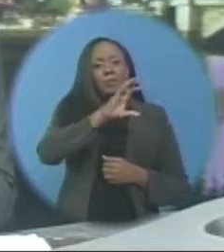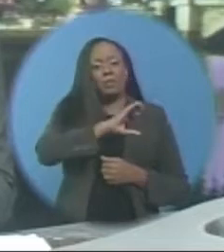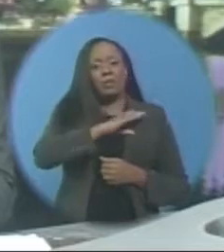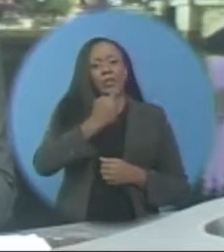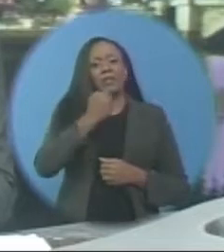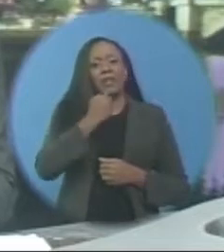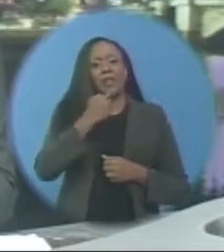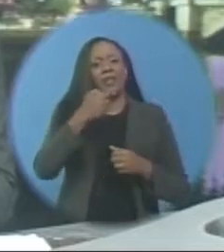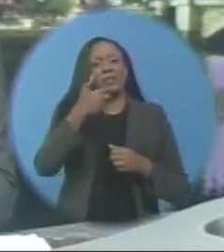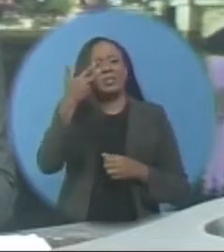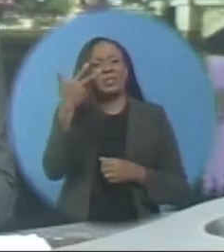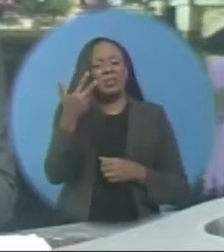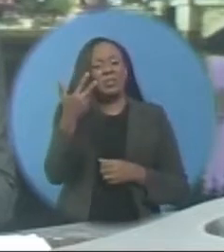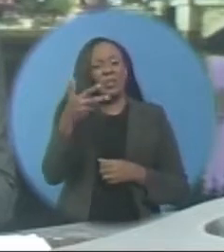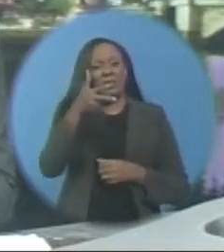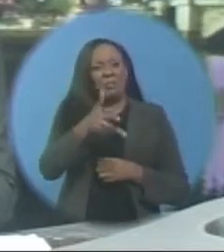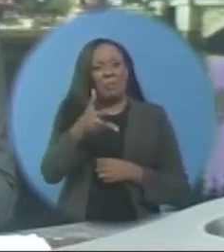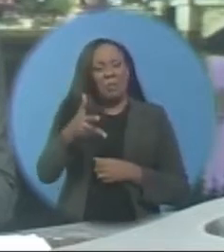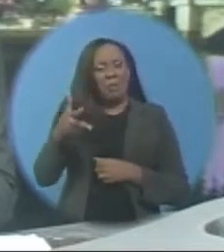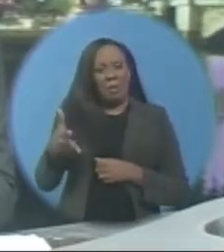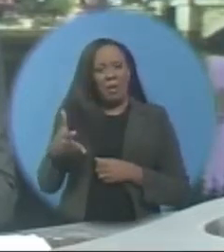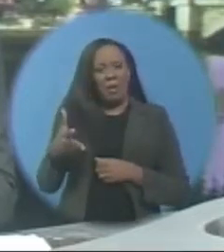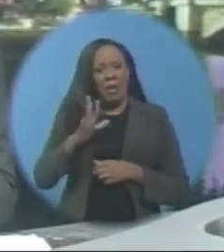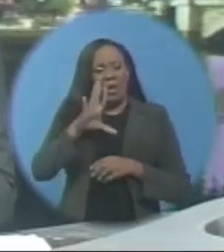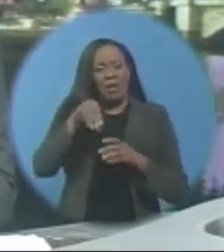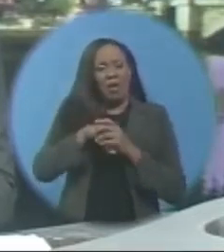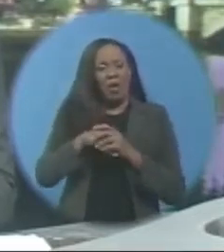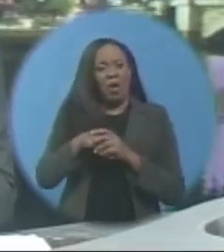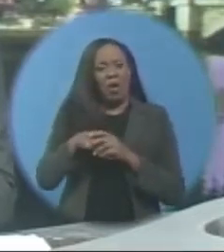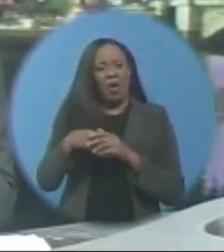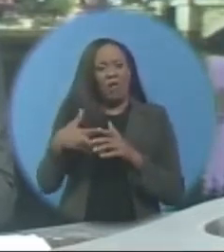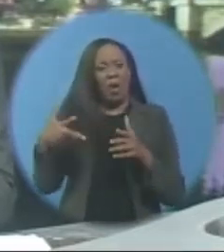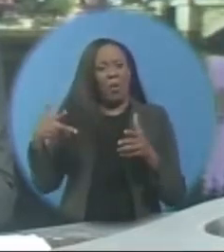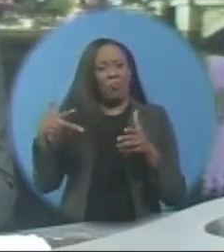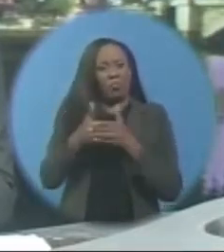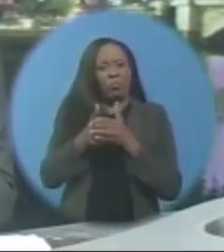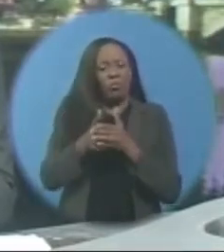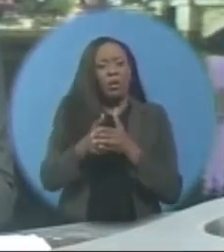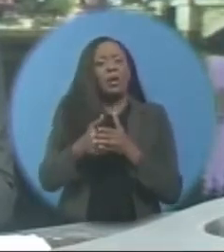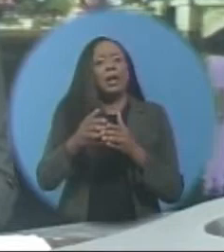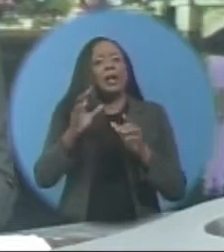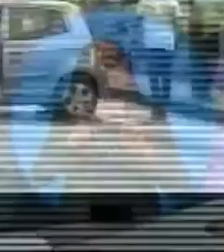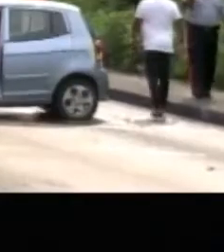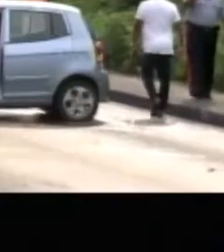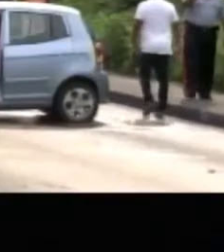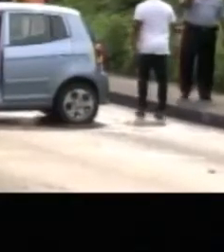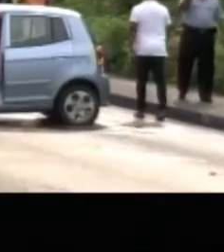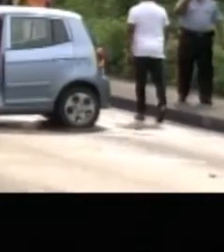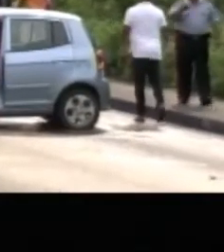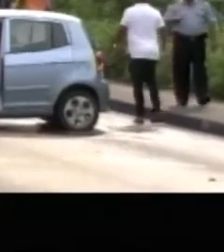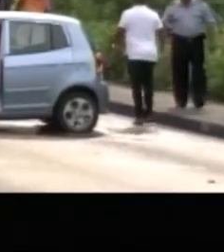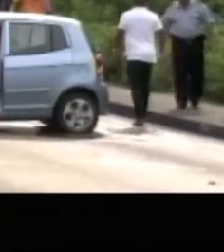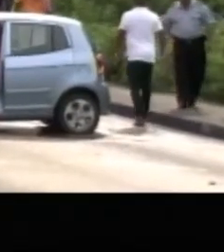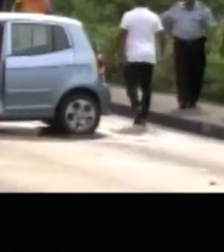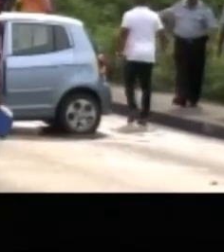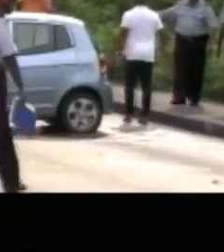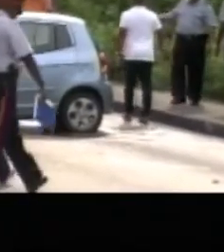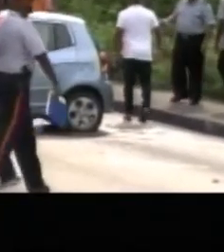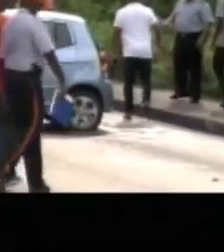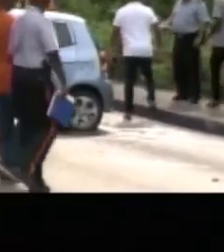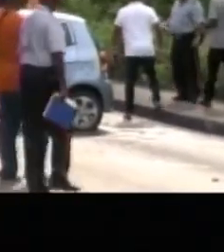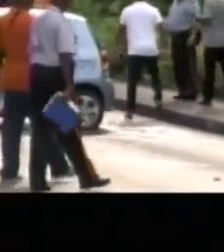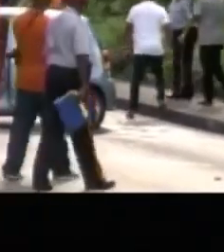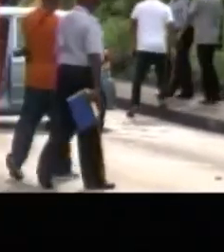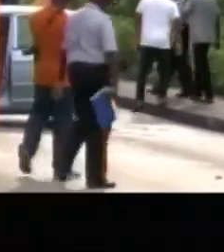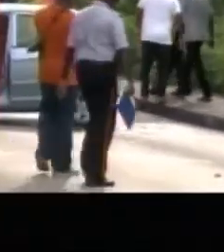3-vehicle smash-up which resulted in the fatality and several injured passengers on Salters Road, St. Michael.